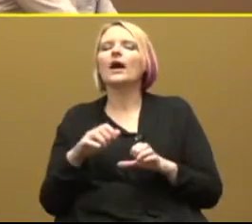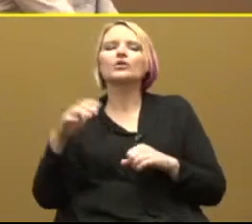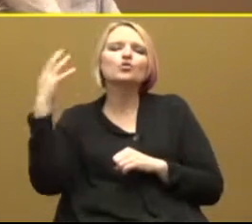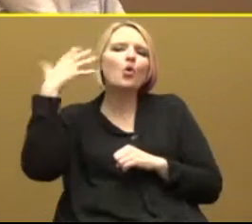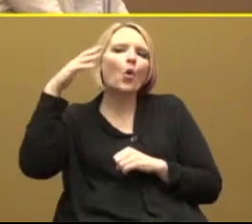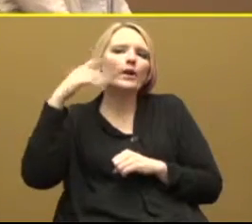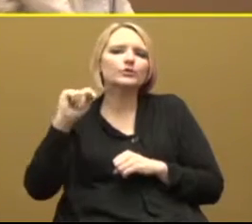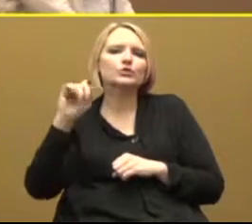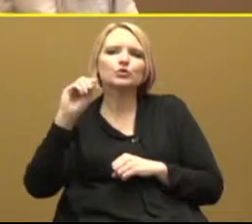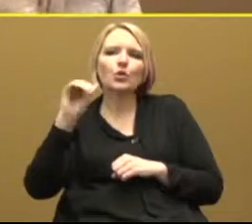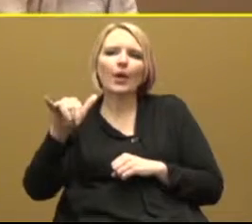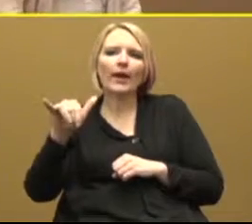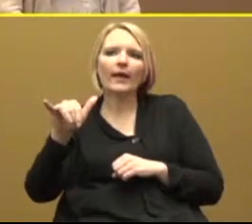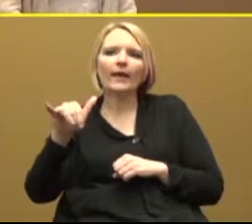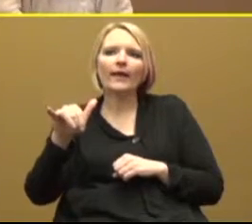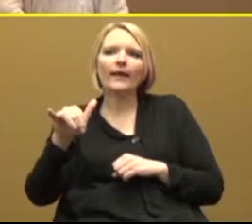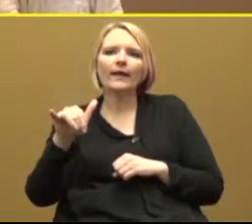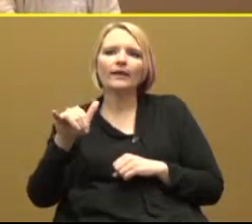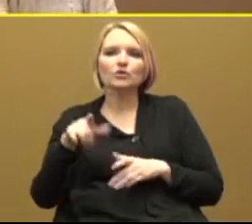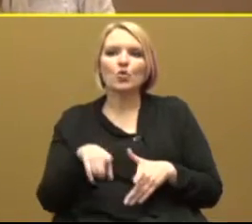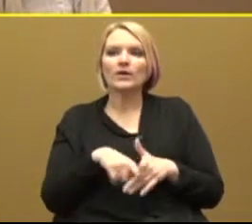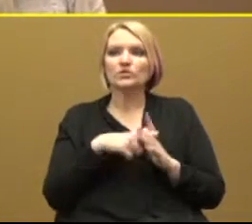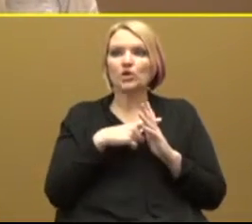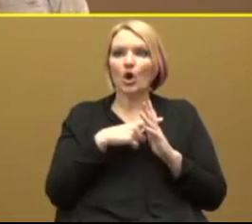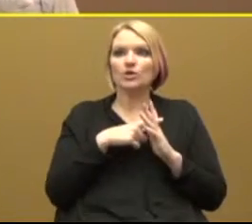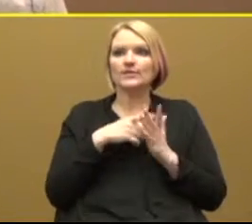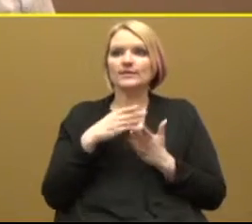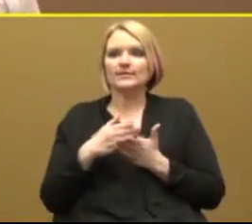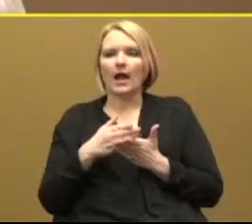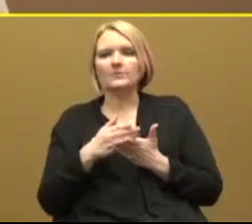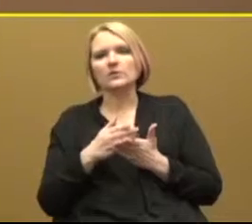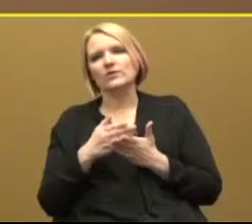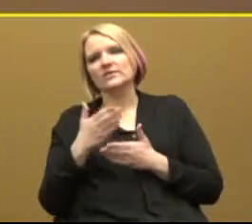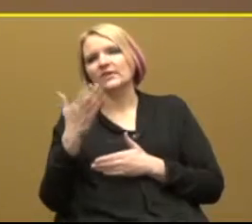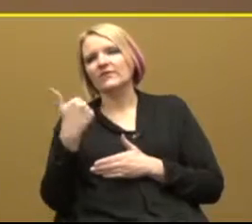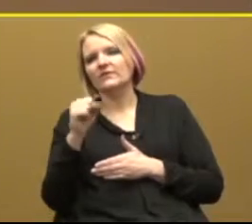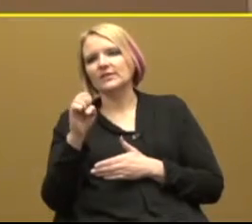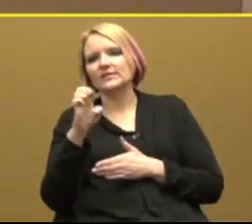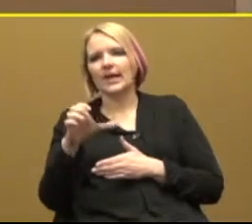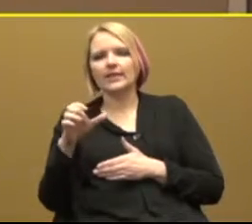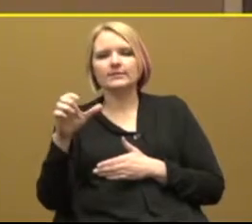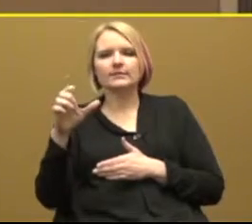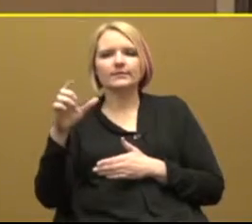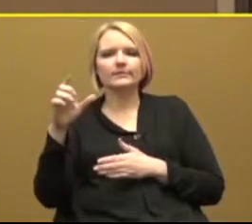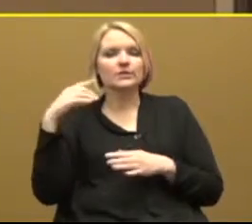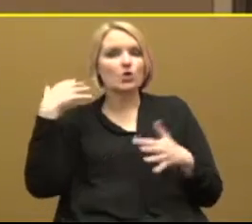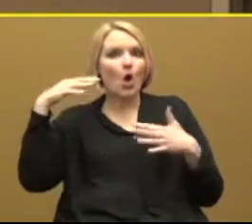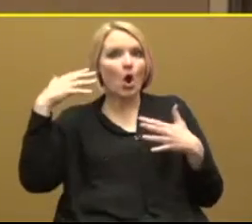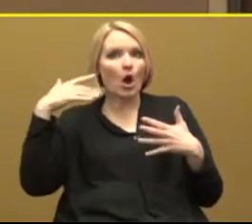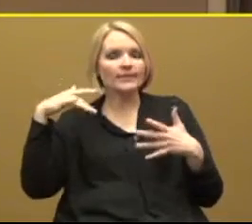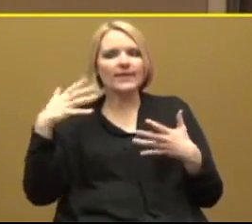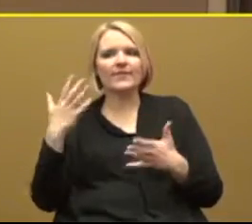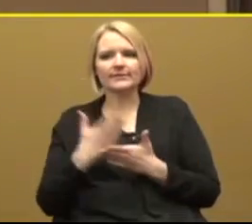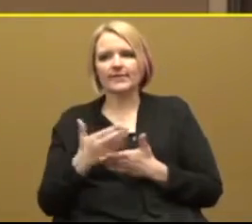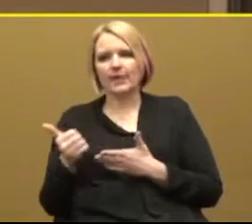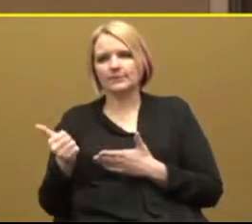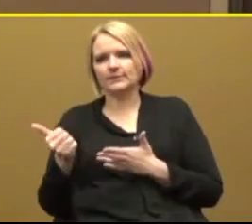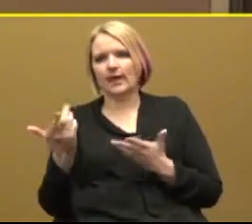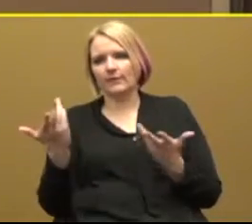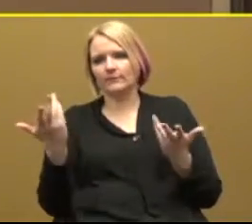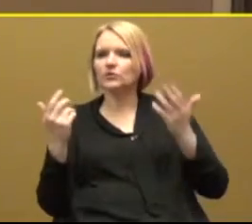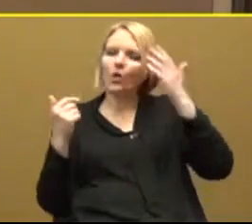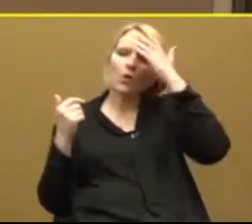noise-making toys, where it starts and stops after about 15 seconds. I've done it